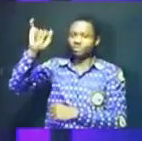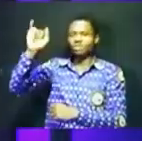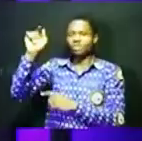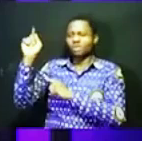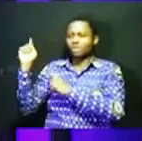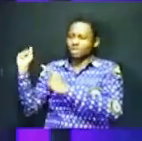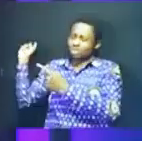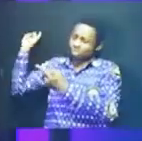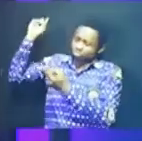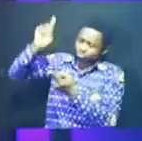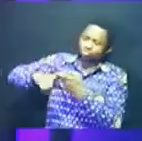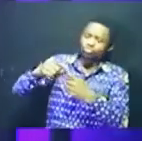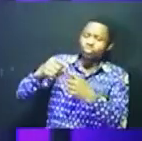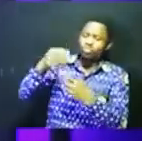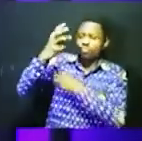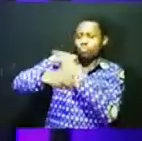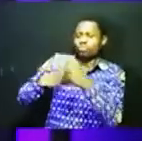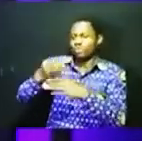earth.